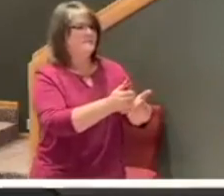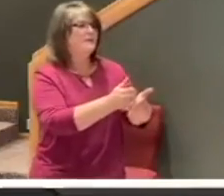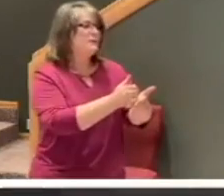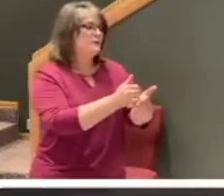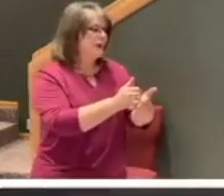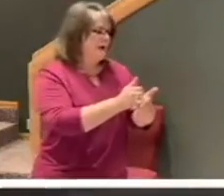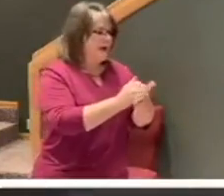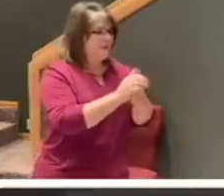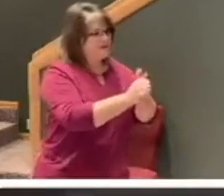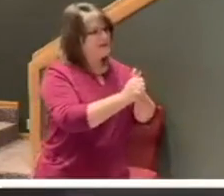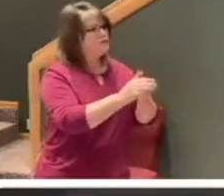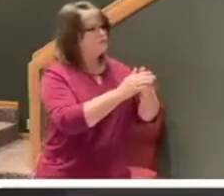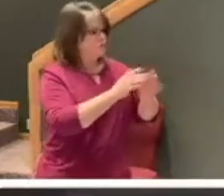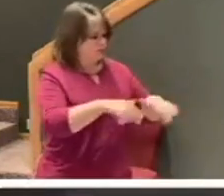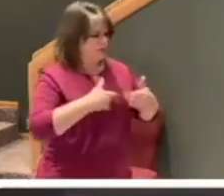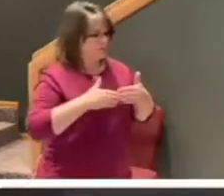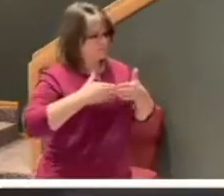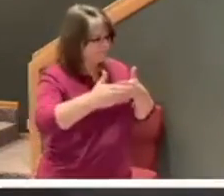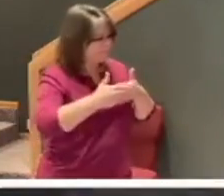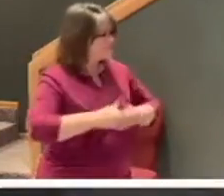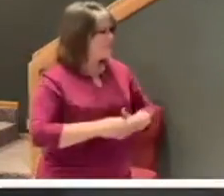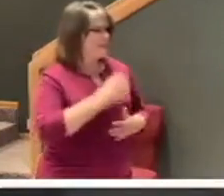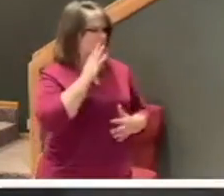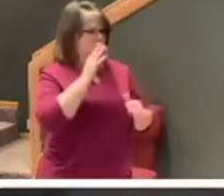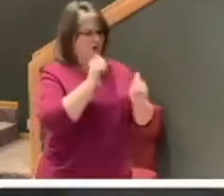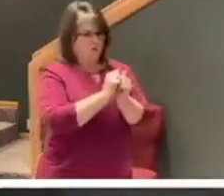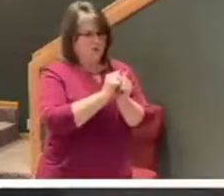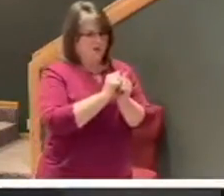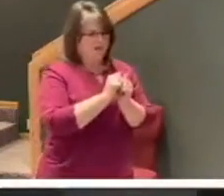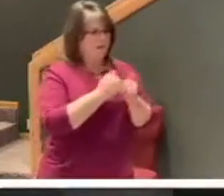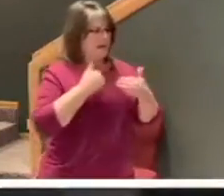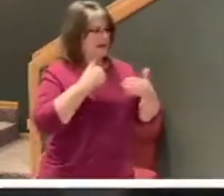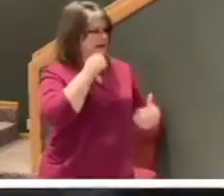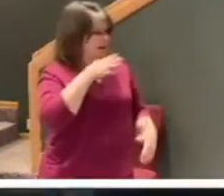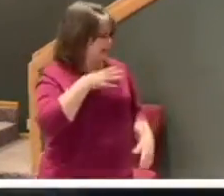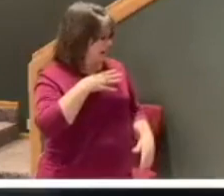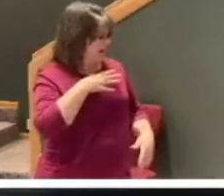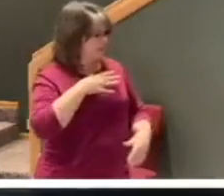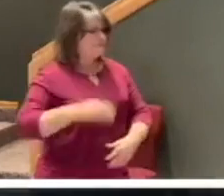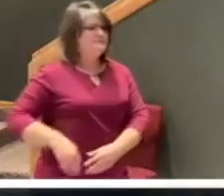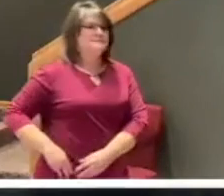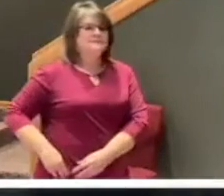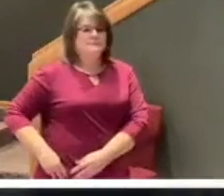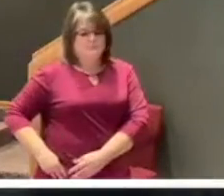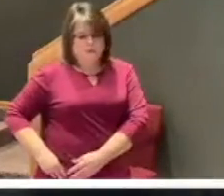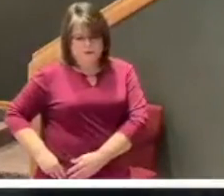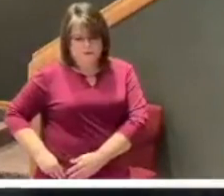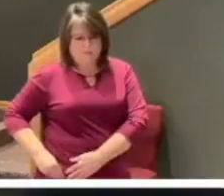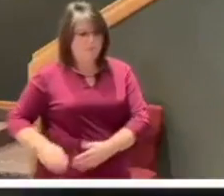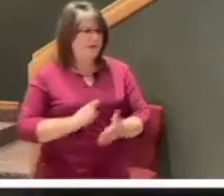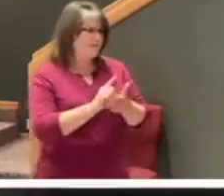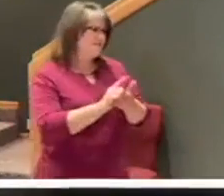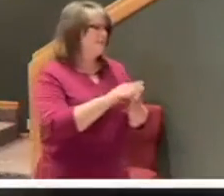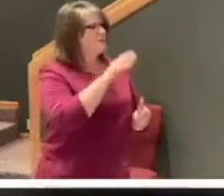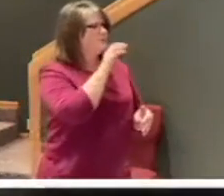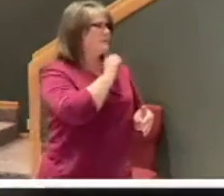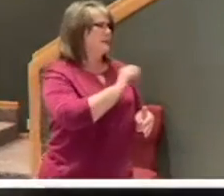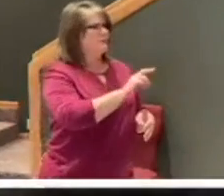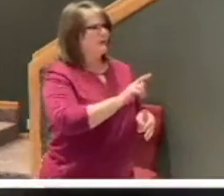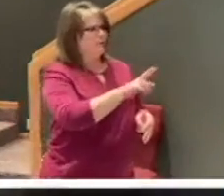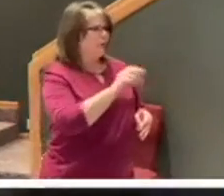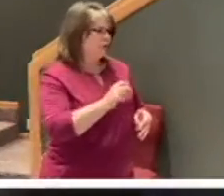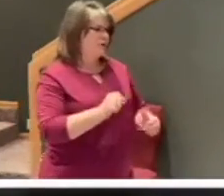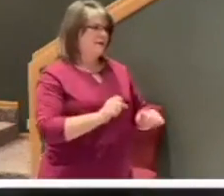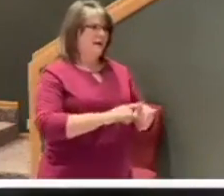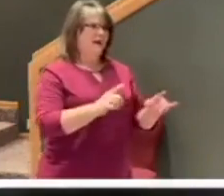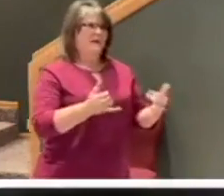navigate your life moving forward. You know, I talked to a young lady this week. Well, she's in her 30s. But now that